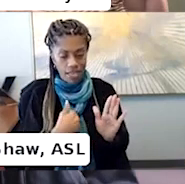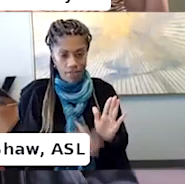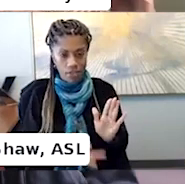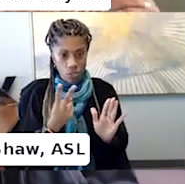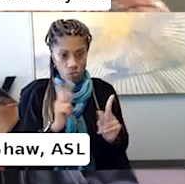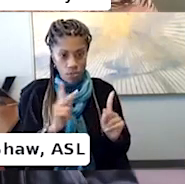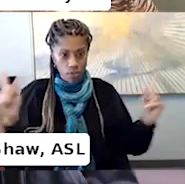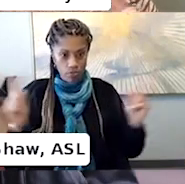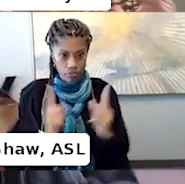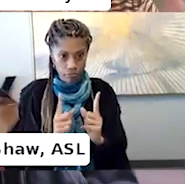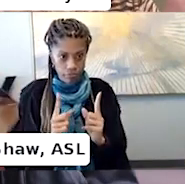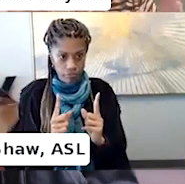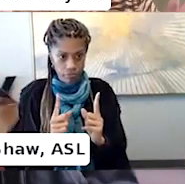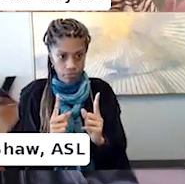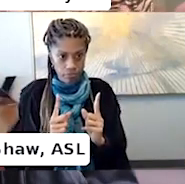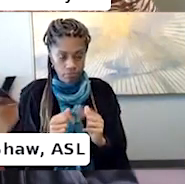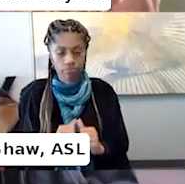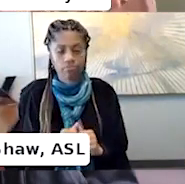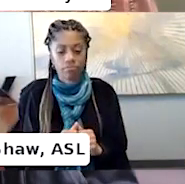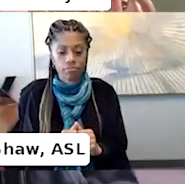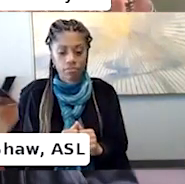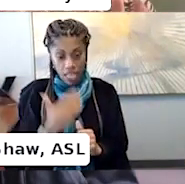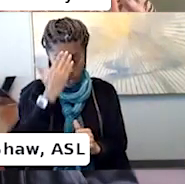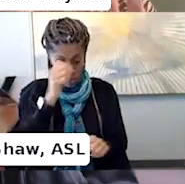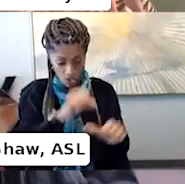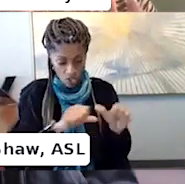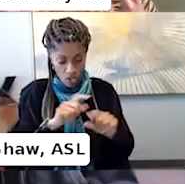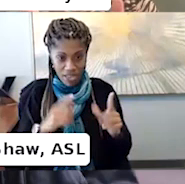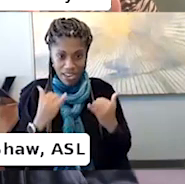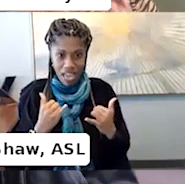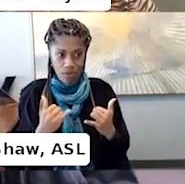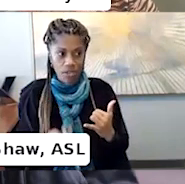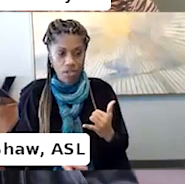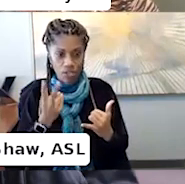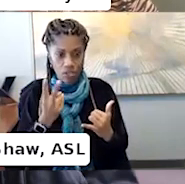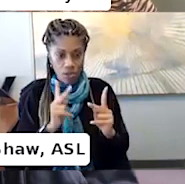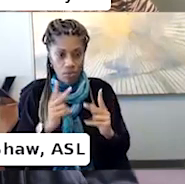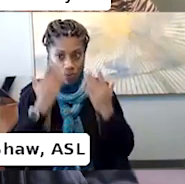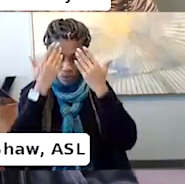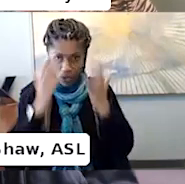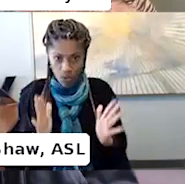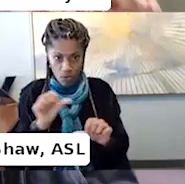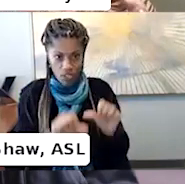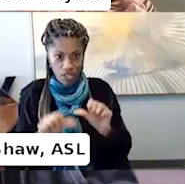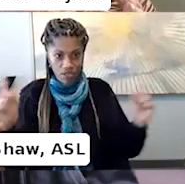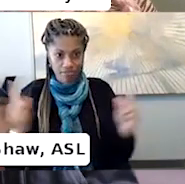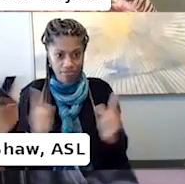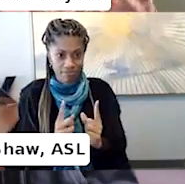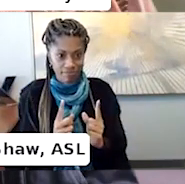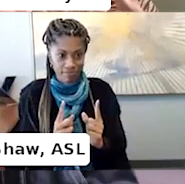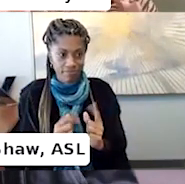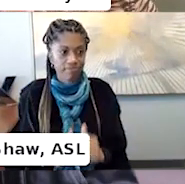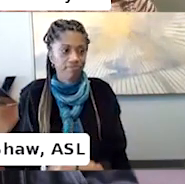bringing 2 people together that don't know each other. And this initiative, One Small Step, has been created and is